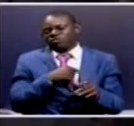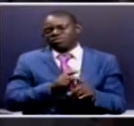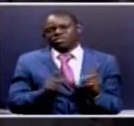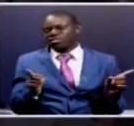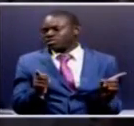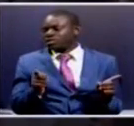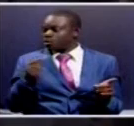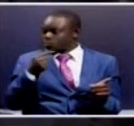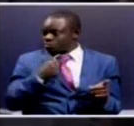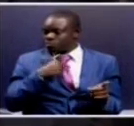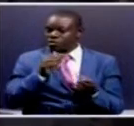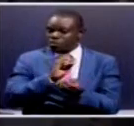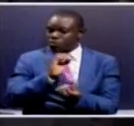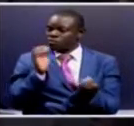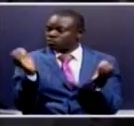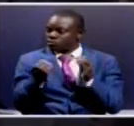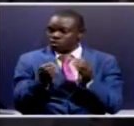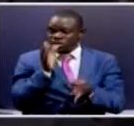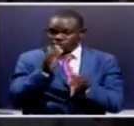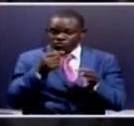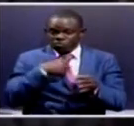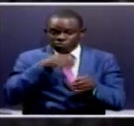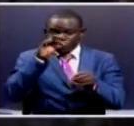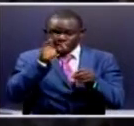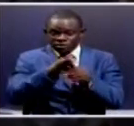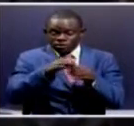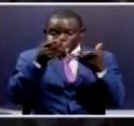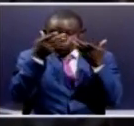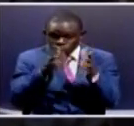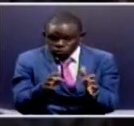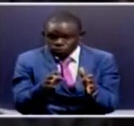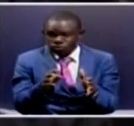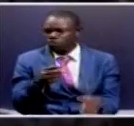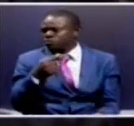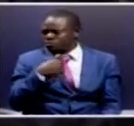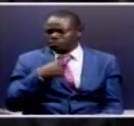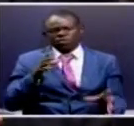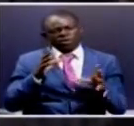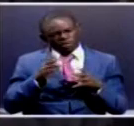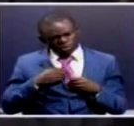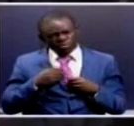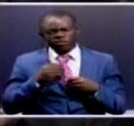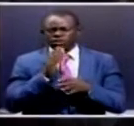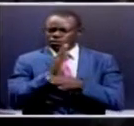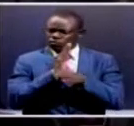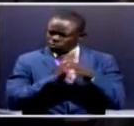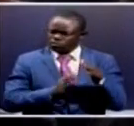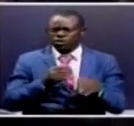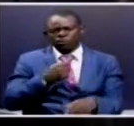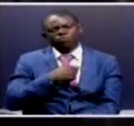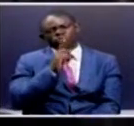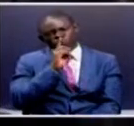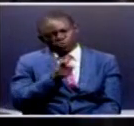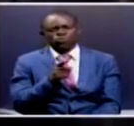the opposition where, when I've lost an election, you know, I must realize that I lost it fairly. I must pick up the phone